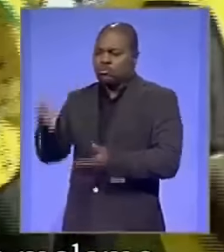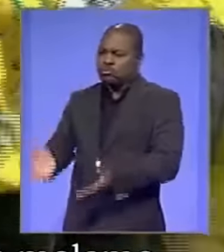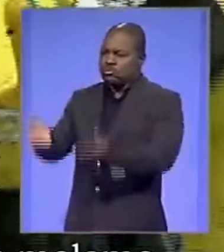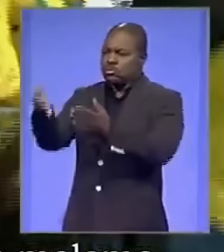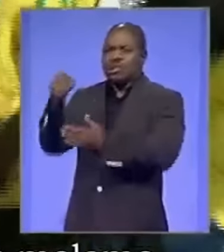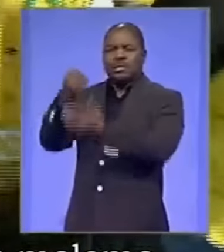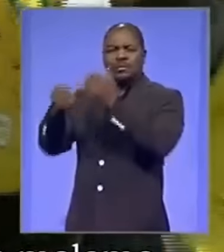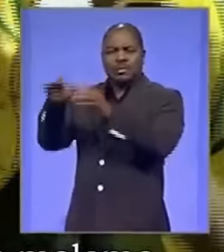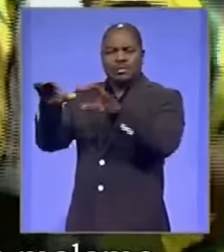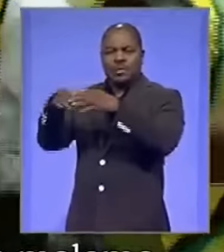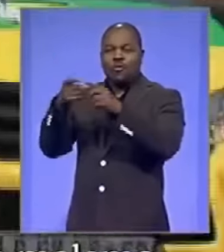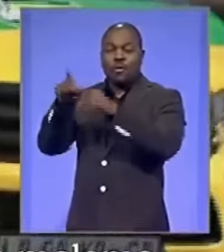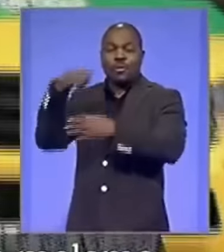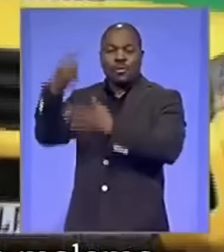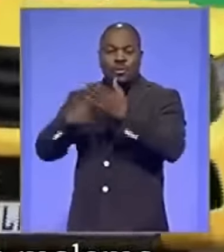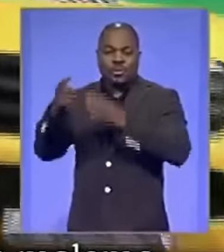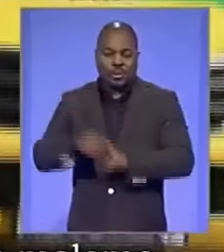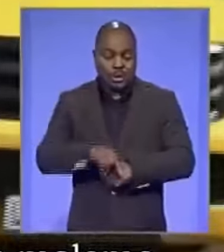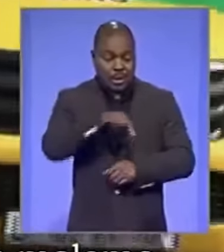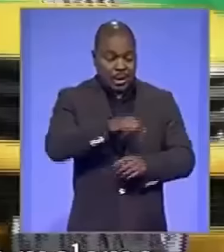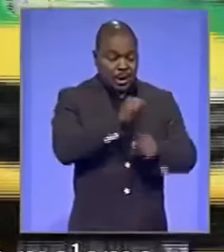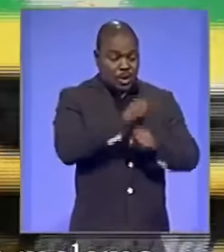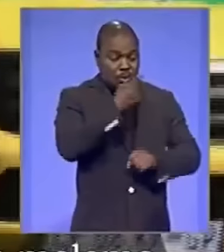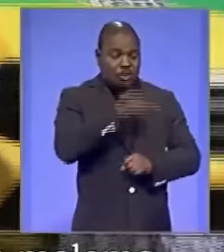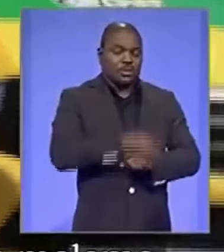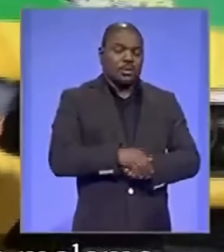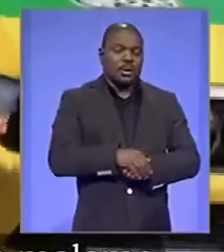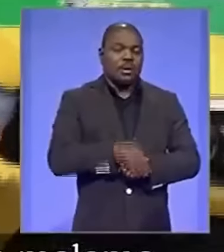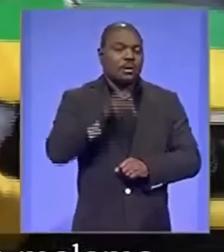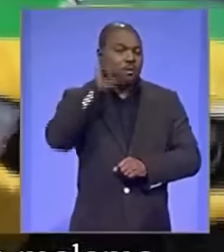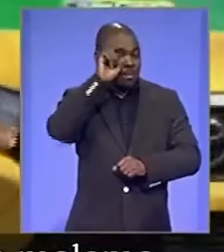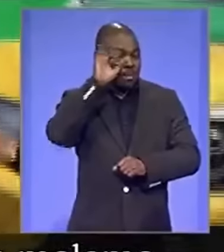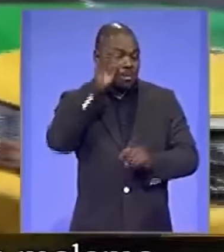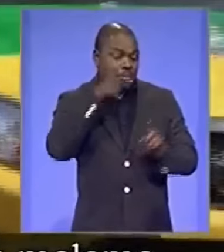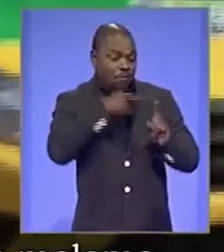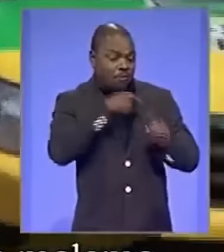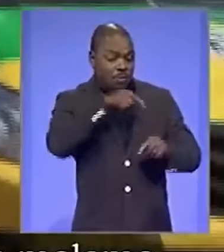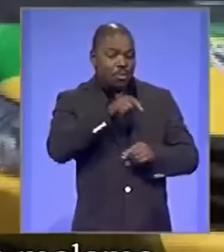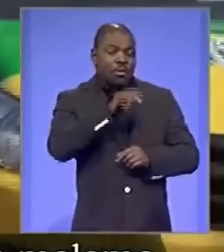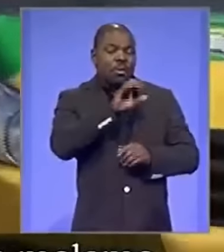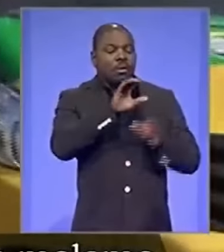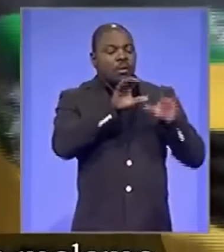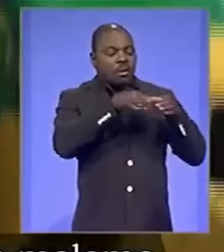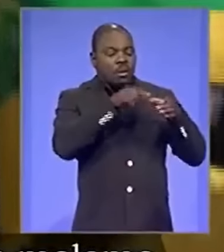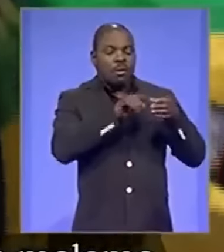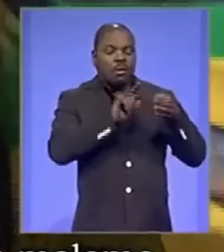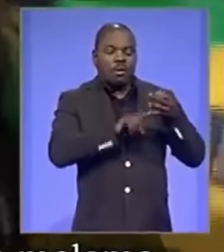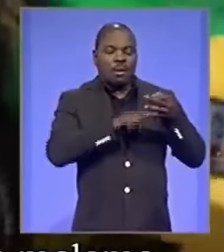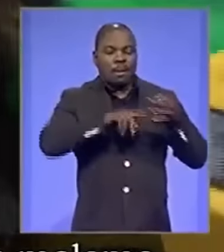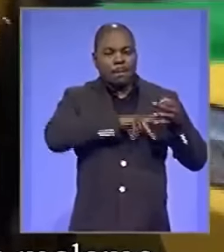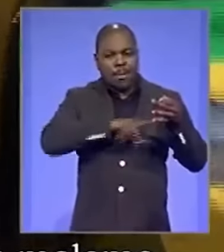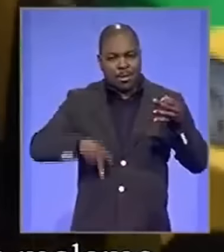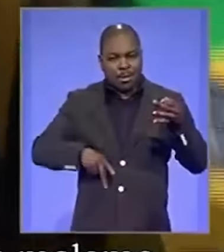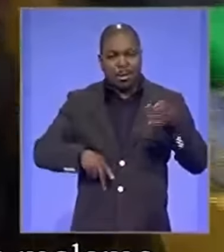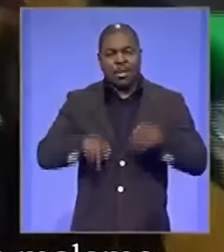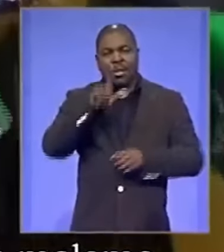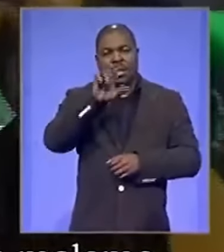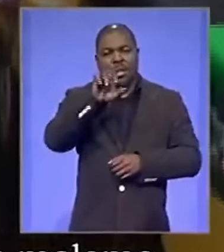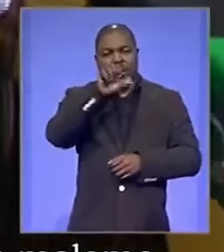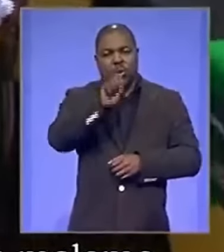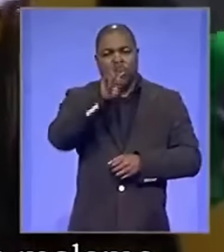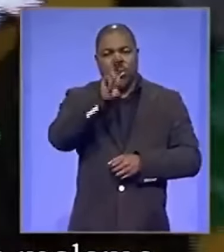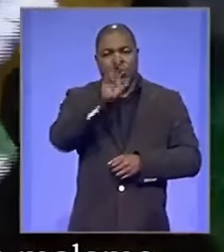mono Gauteng, mongwaledi kakaretse wa ANC Fikile Mbalula le modulasetulo wa mokgatlho ka provense Mpanyaza Leswifi ba tlhole ba rapa thekgo ya